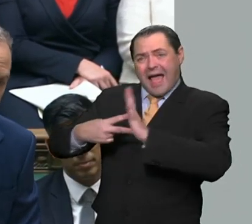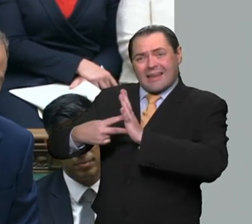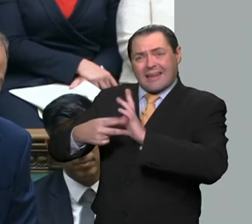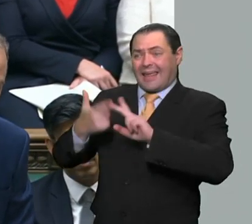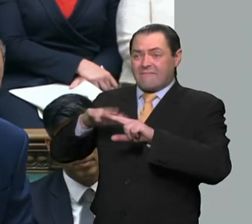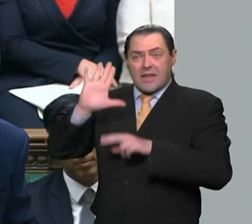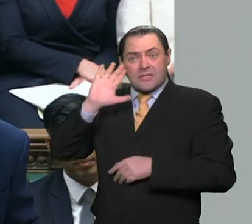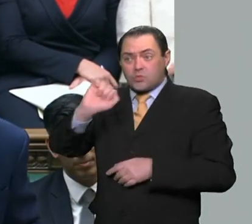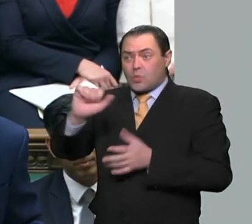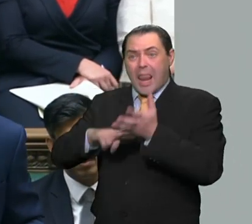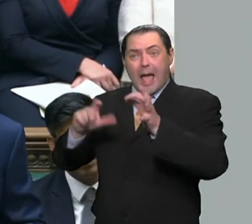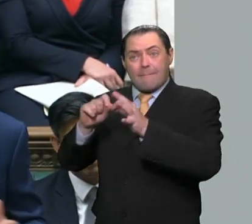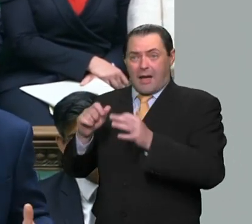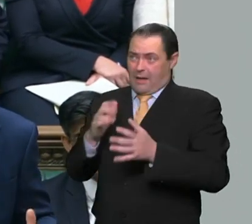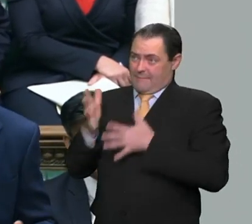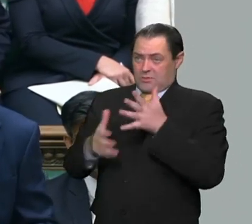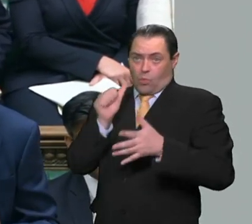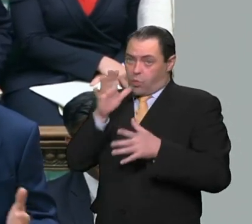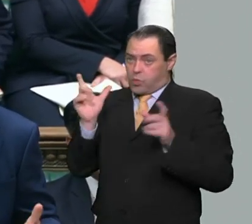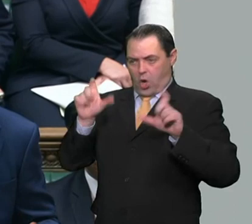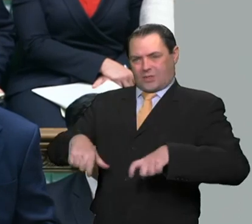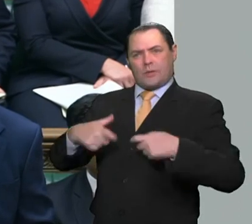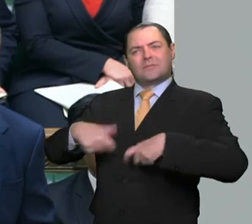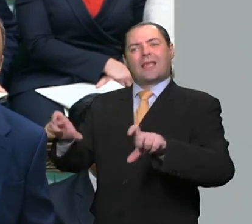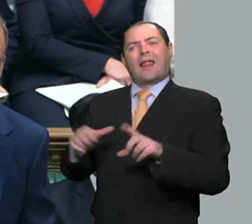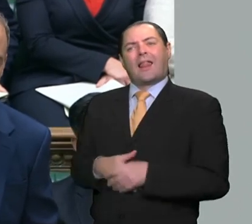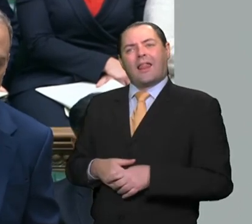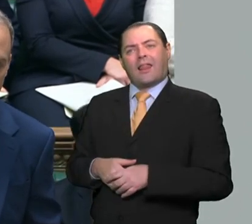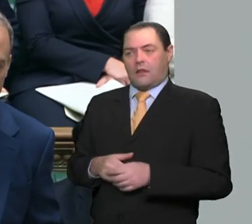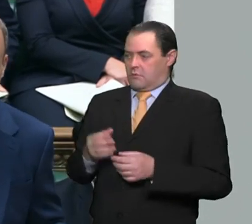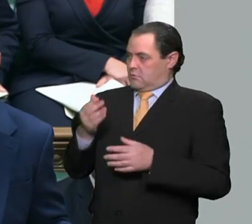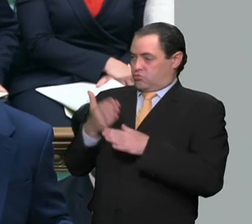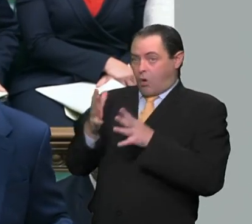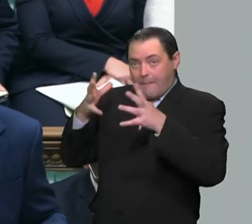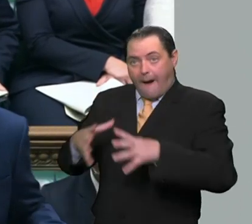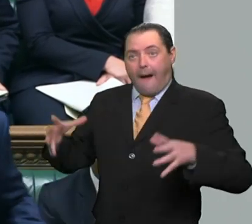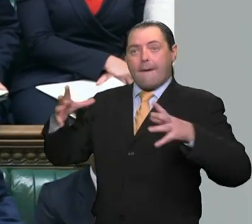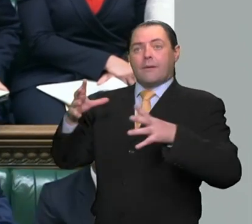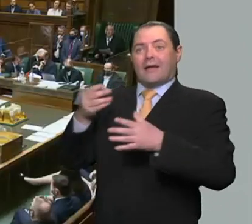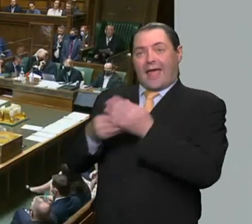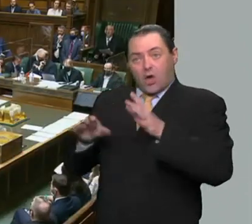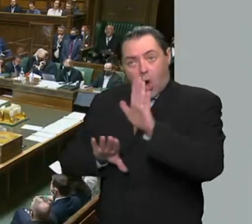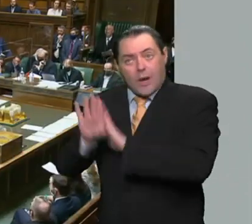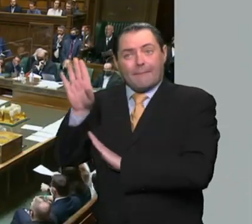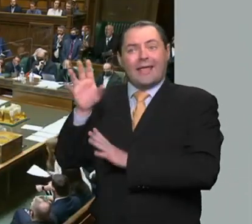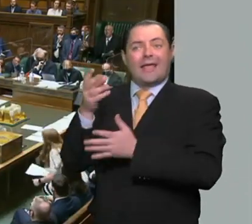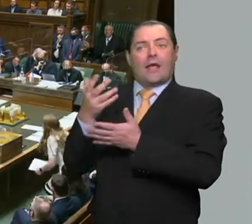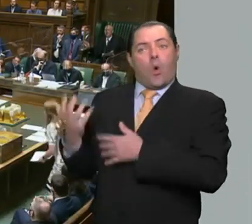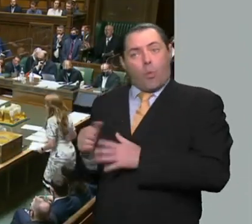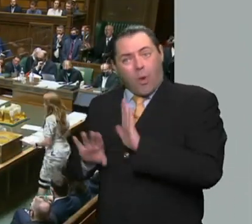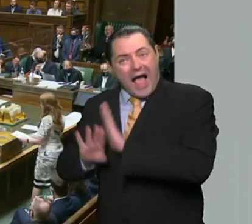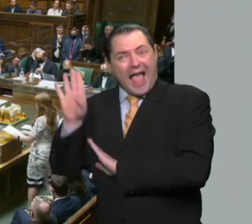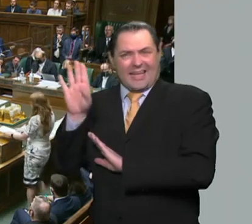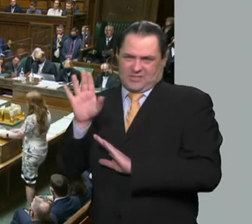have listened to the Labour Party, we wouldn't have opened up, we wouldn't be bouncing back, jobs wouldn't be rising, and wages wouldn't be rising.